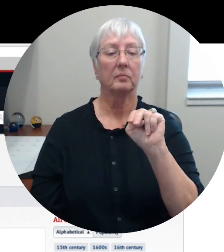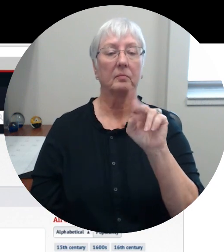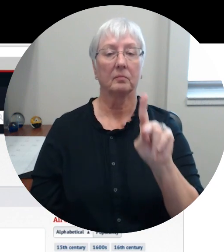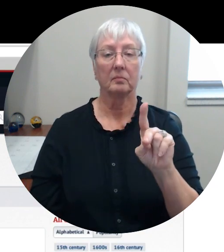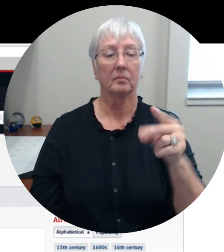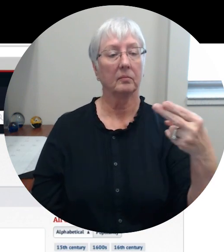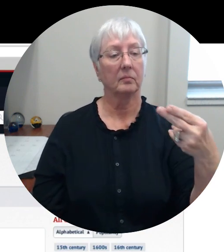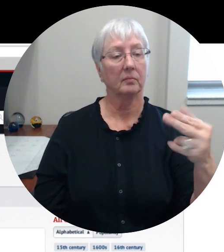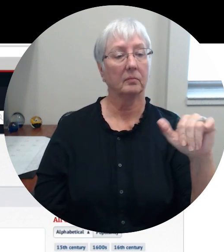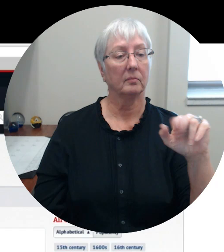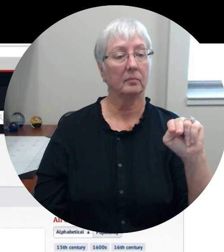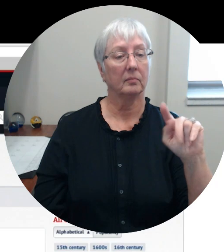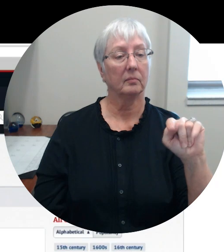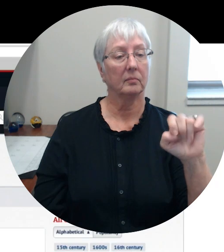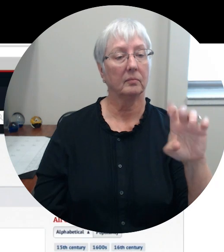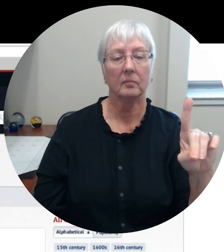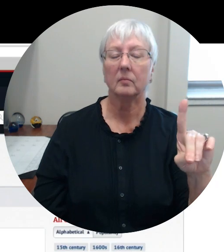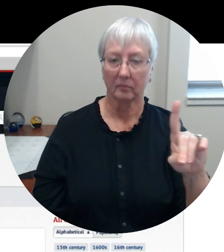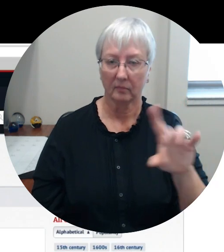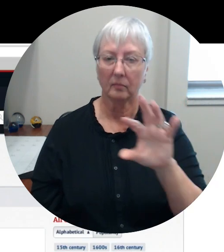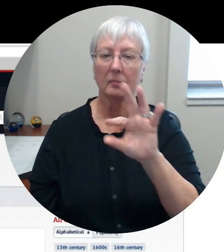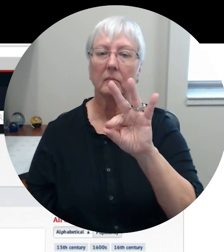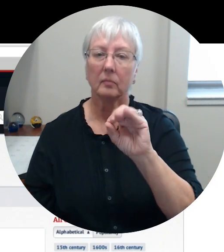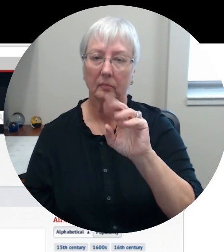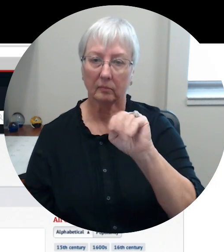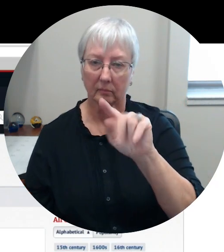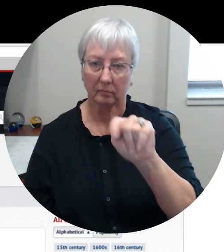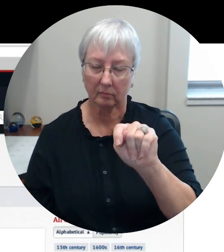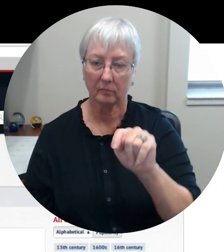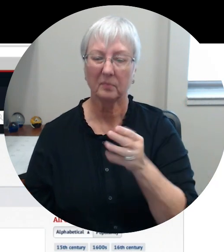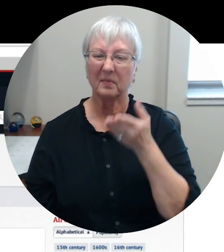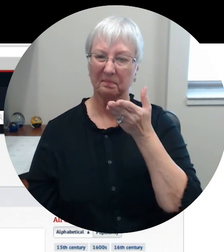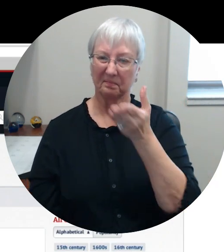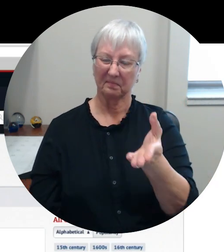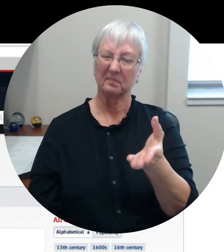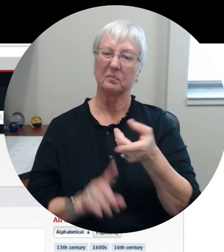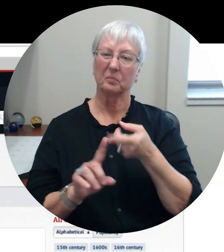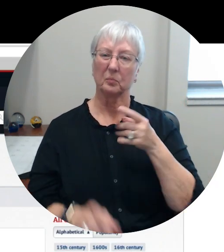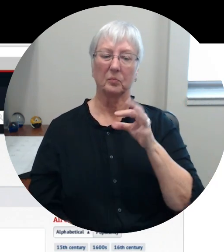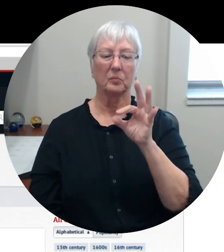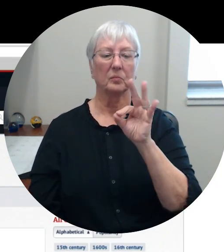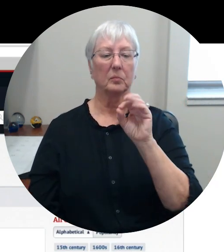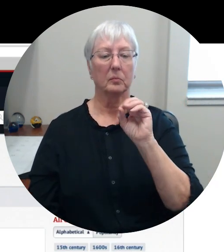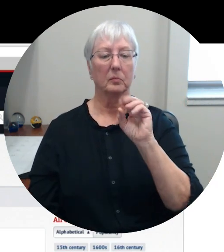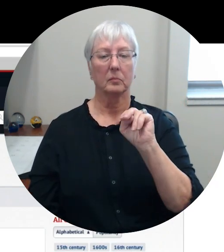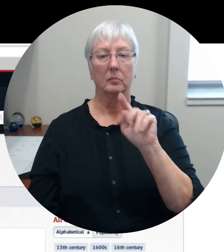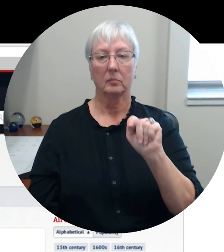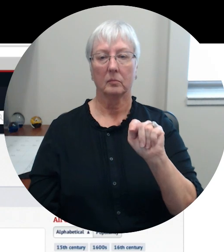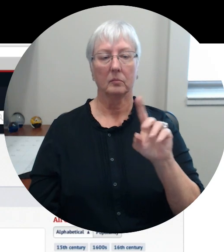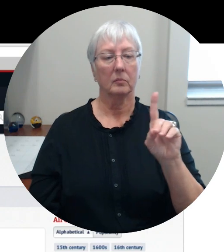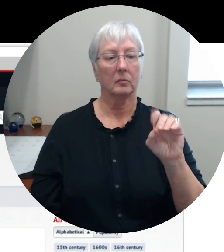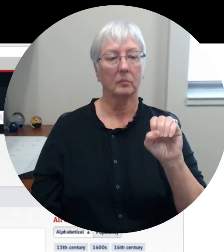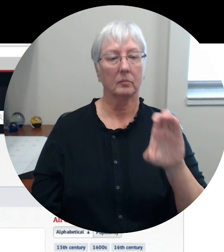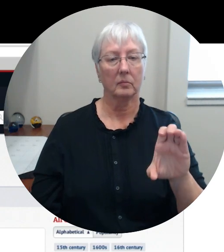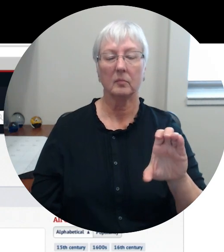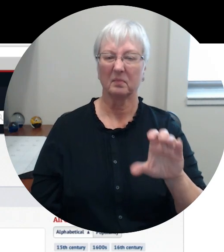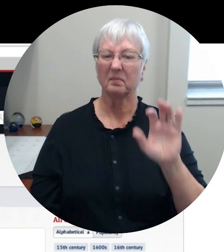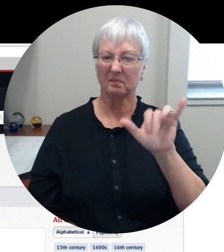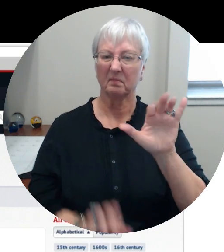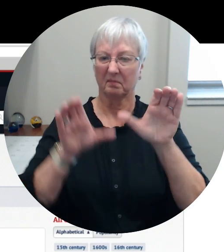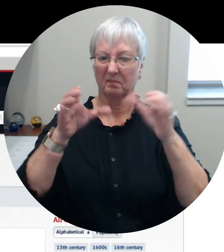catalog, and that can be very helpful too. This is a screenshot from FontDeck where we're actually looking at the category of hand-hinted fonts. So